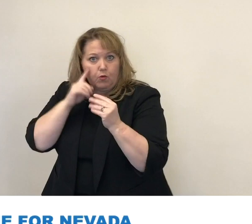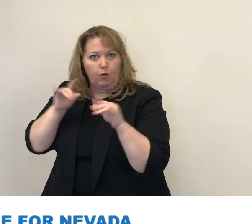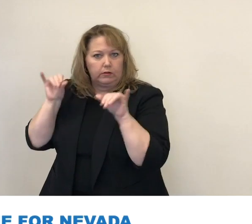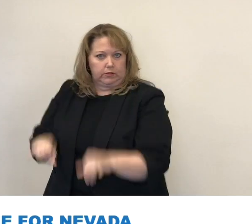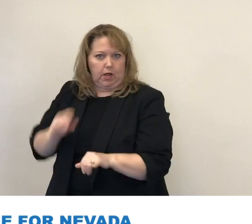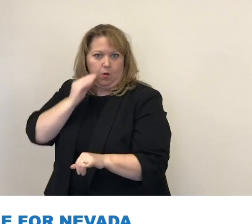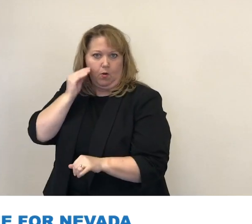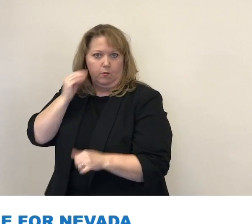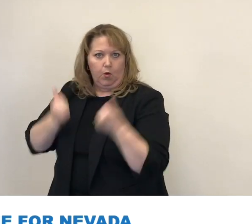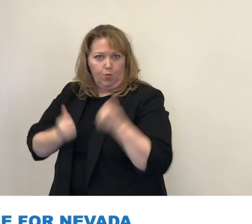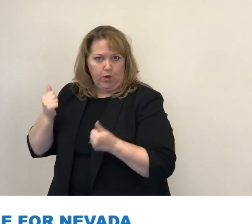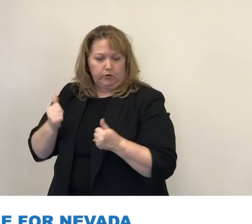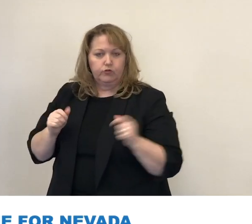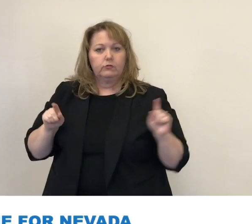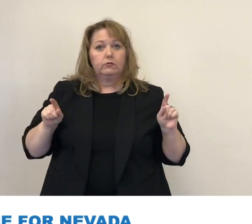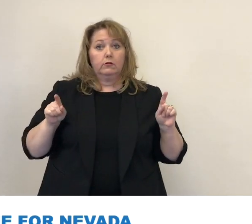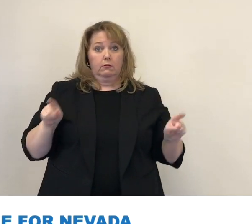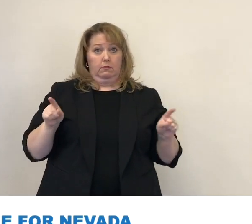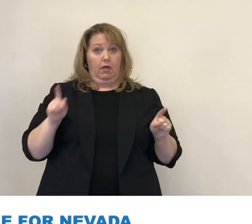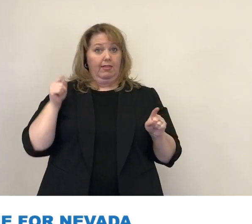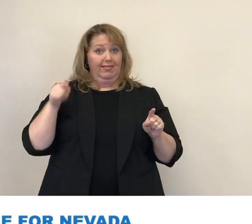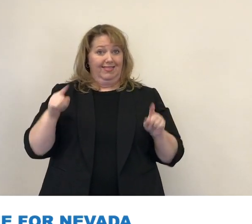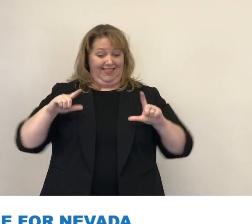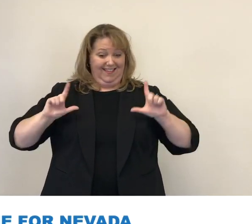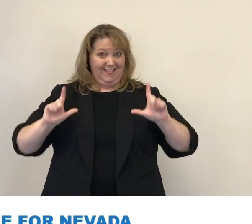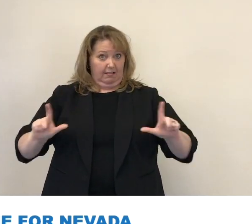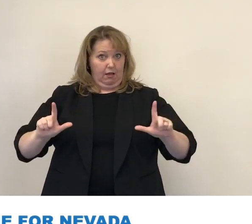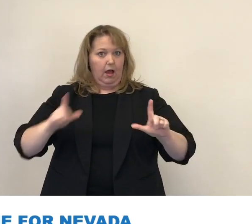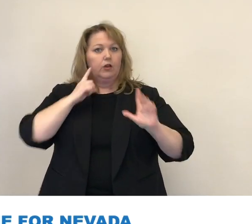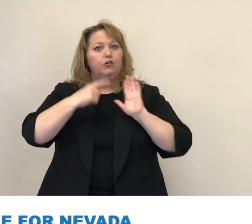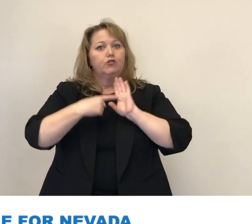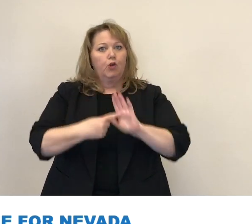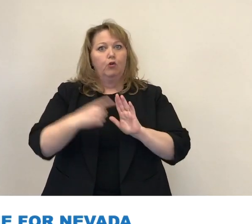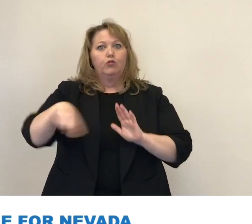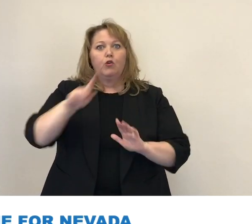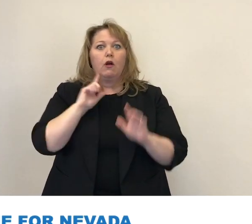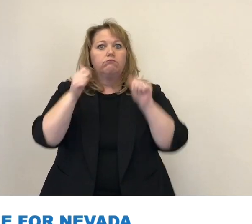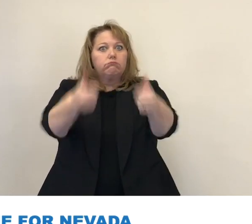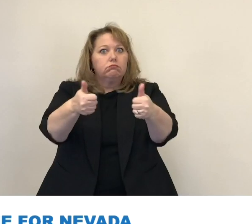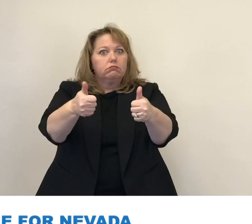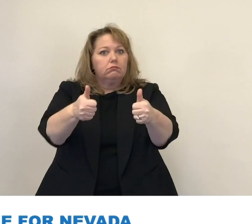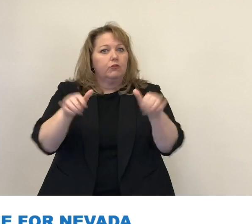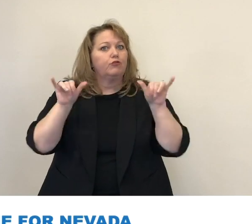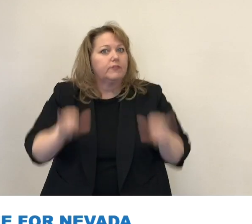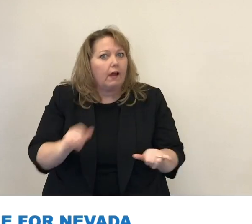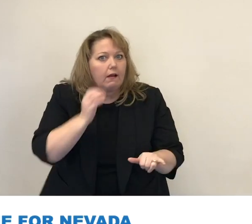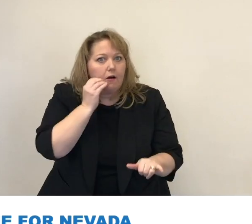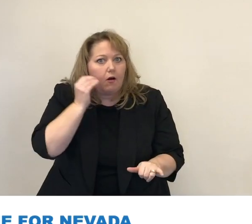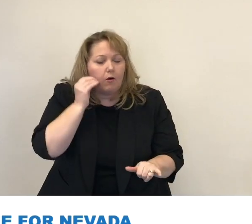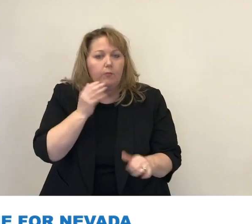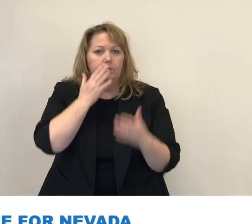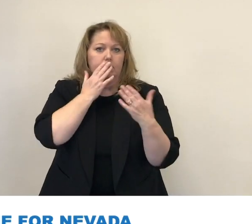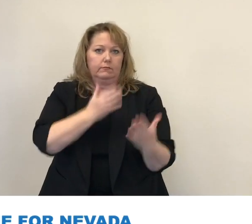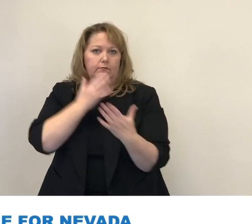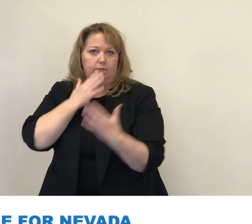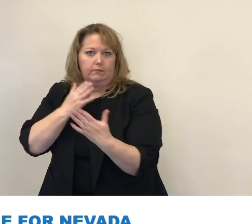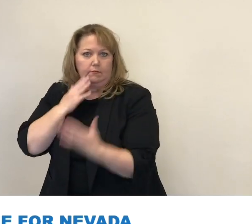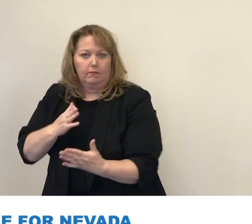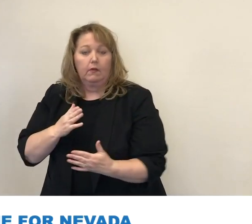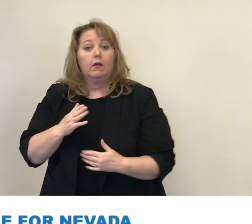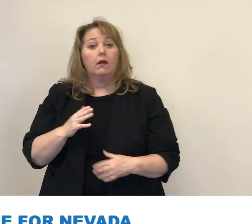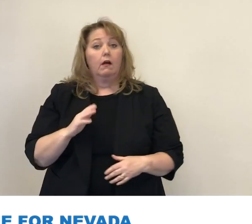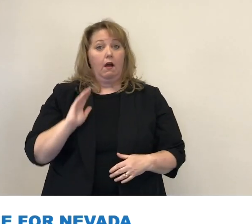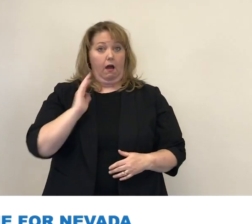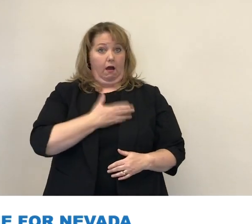it, you're doing a great job, and it is helping, it is saving lives. So by many metrics, we're on the map for being one of the